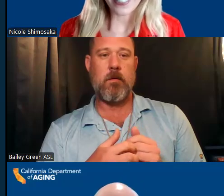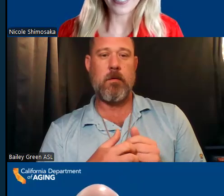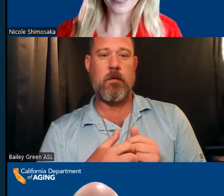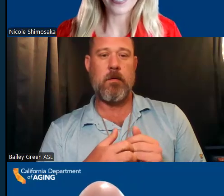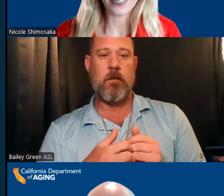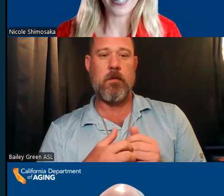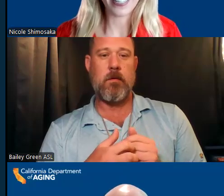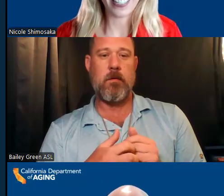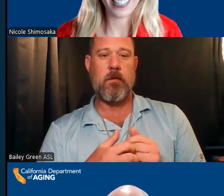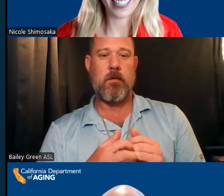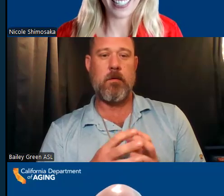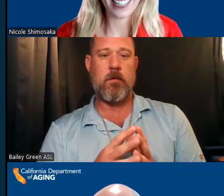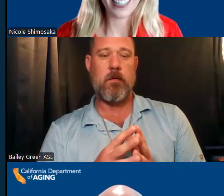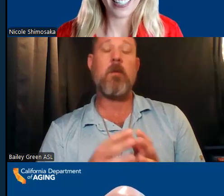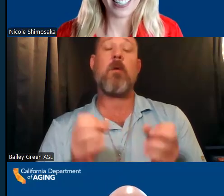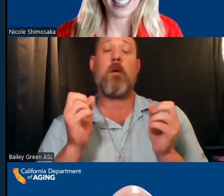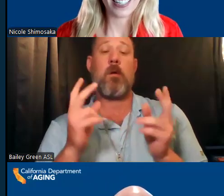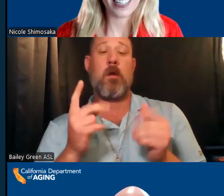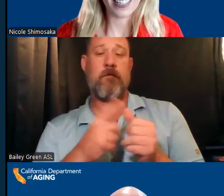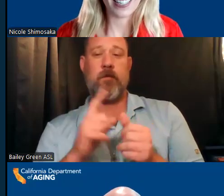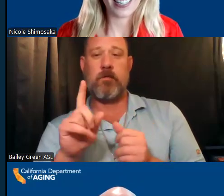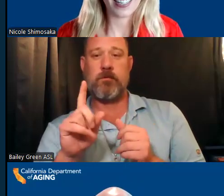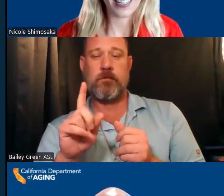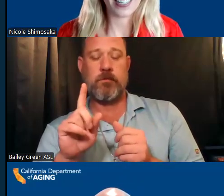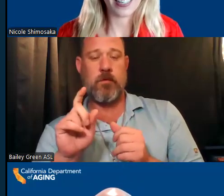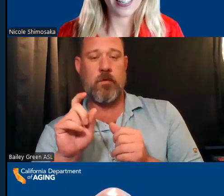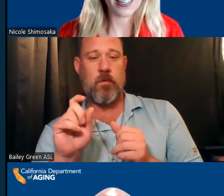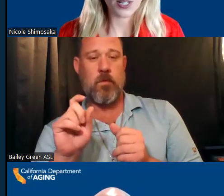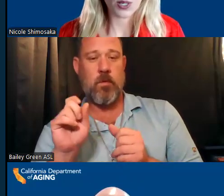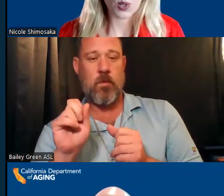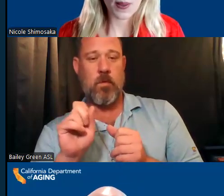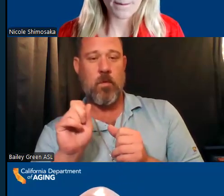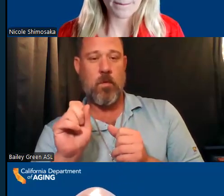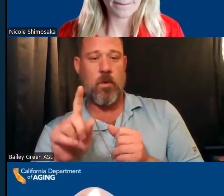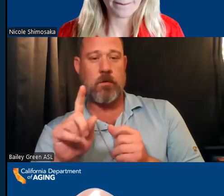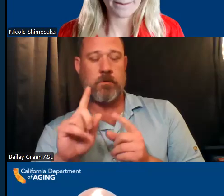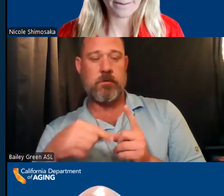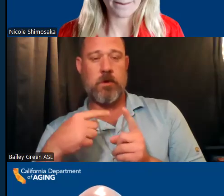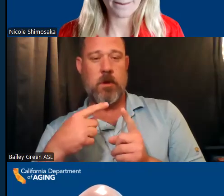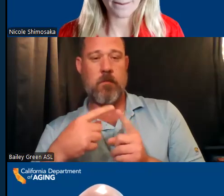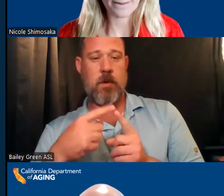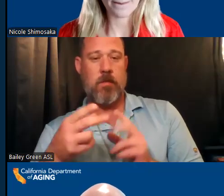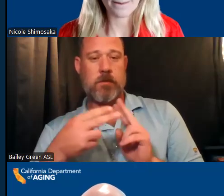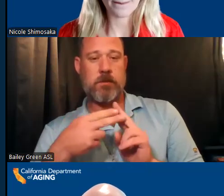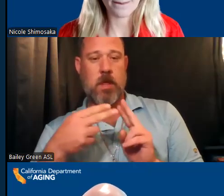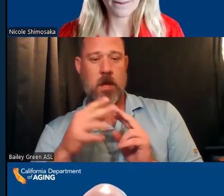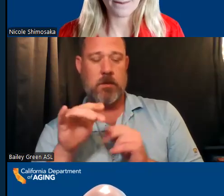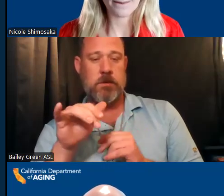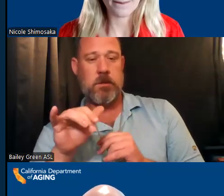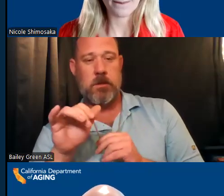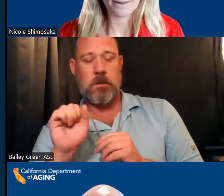All right. So first question we have is about the slides. Yes, we will